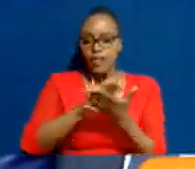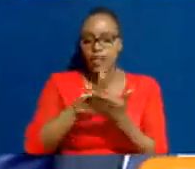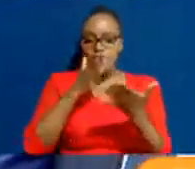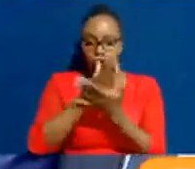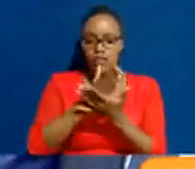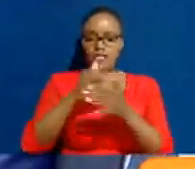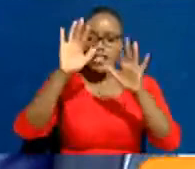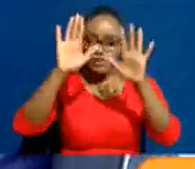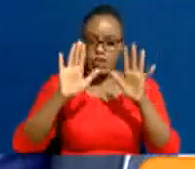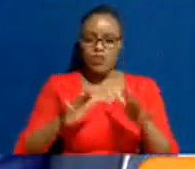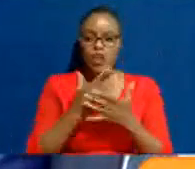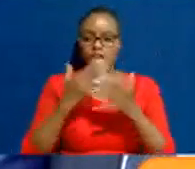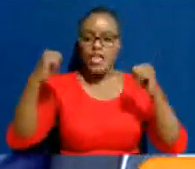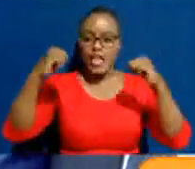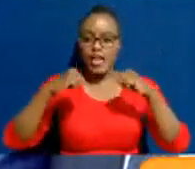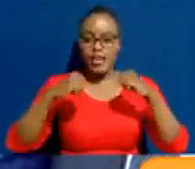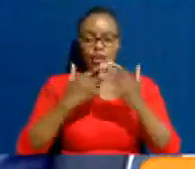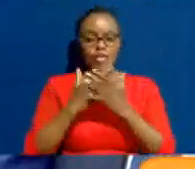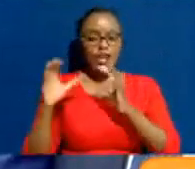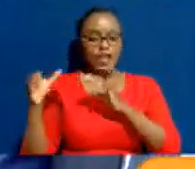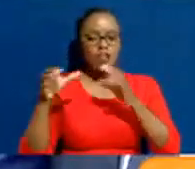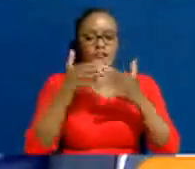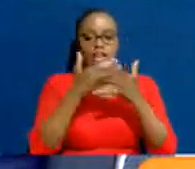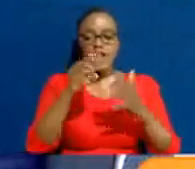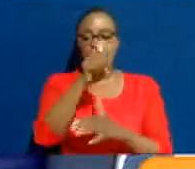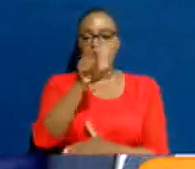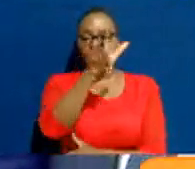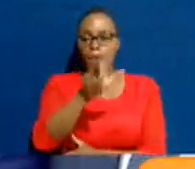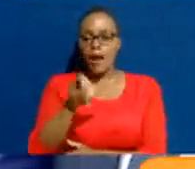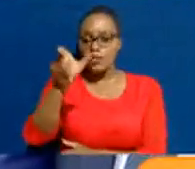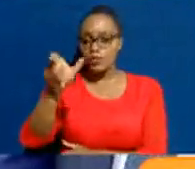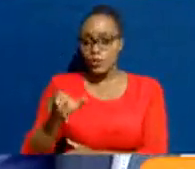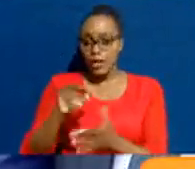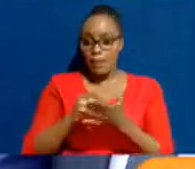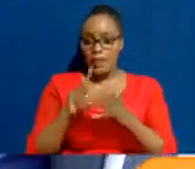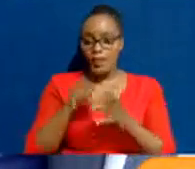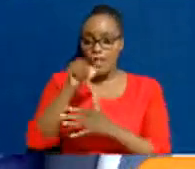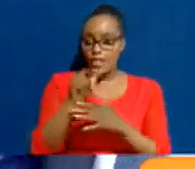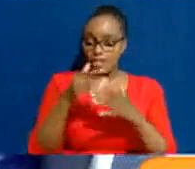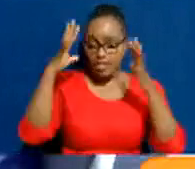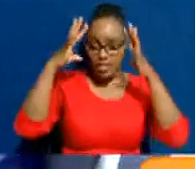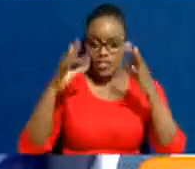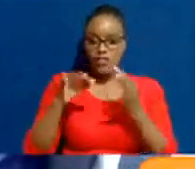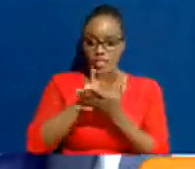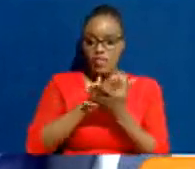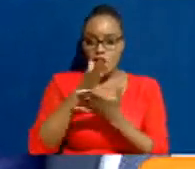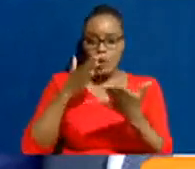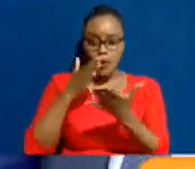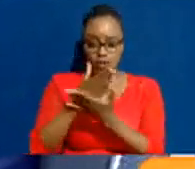is paramount to any agreement by any party and any other person. And therefore, that ruling is based on fundamental